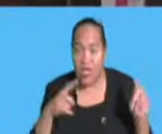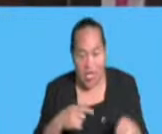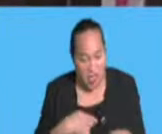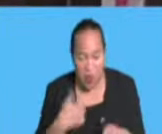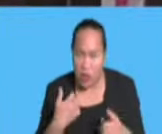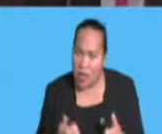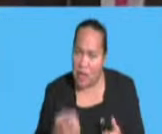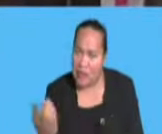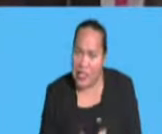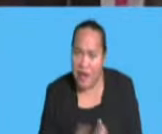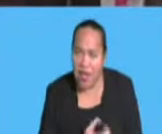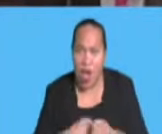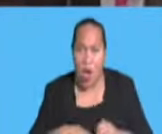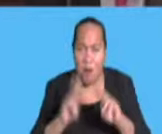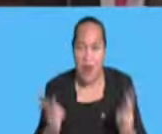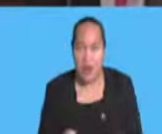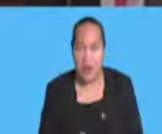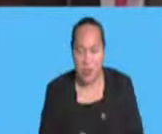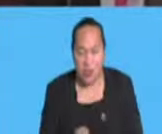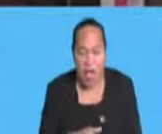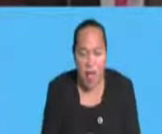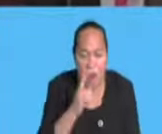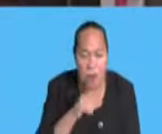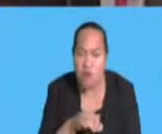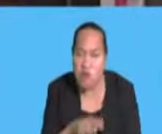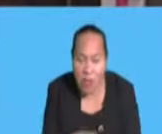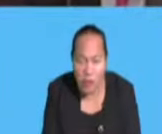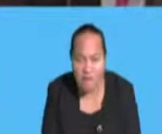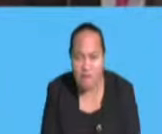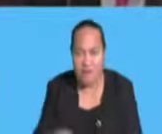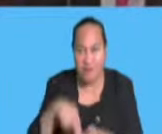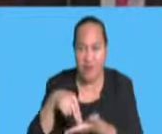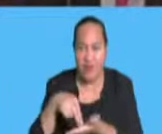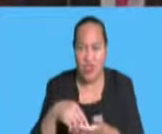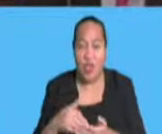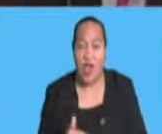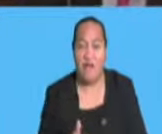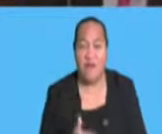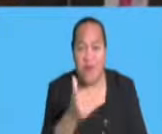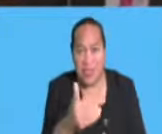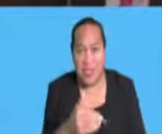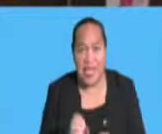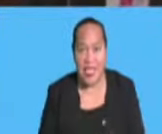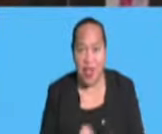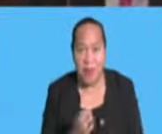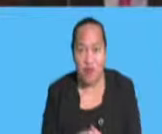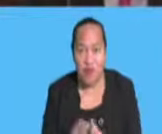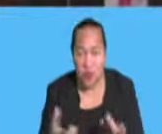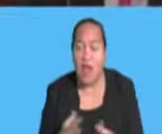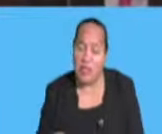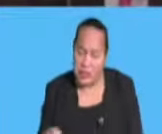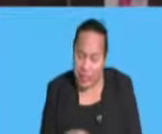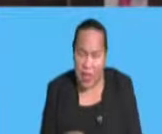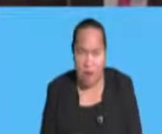planet, lifting people out of poverty, advancing economic growth, these are one and the same